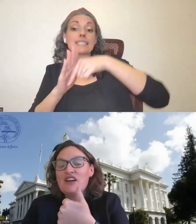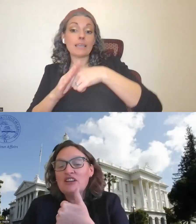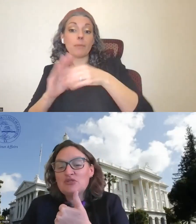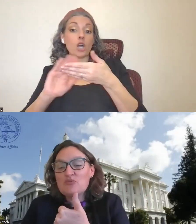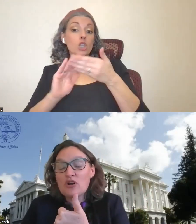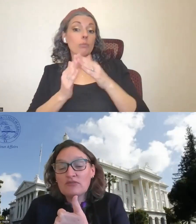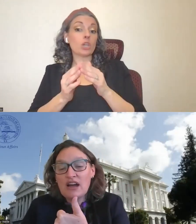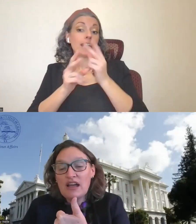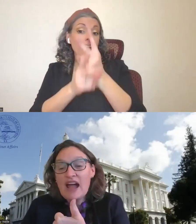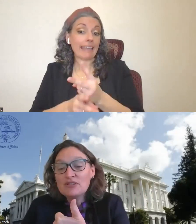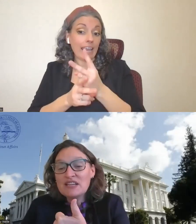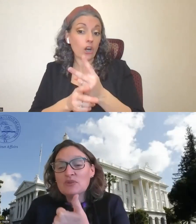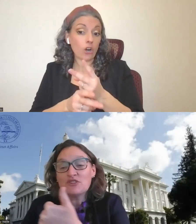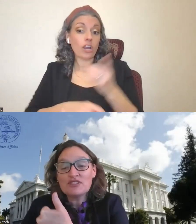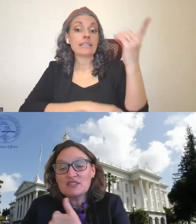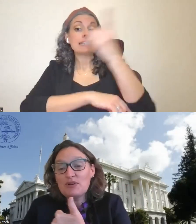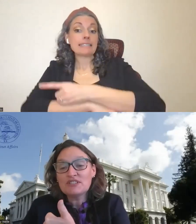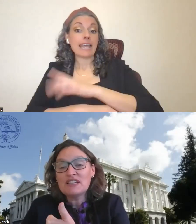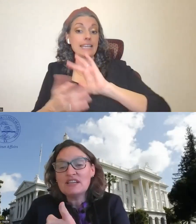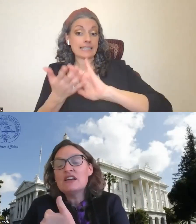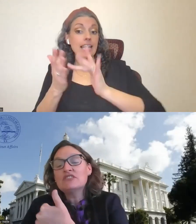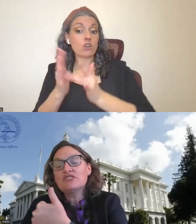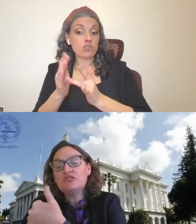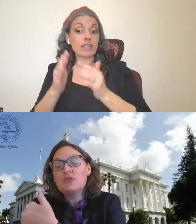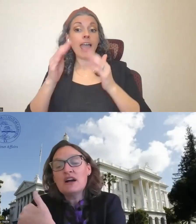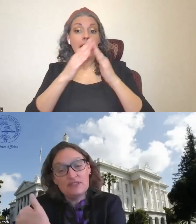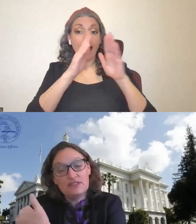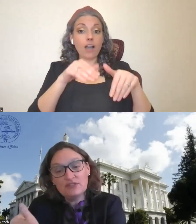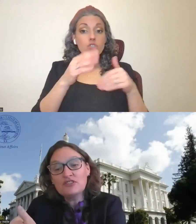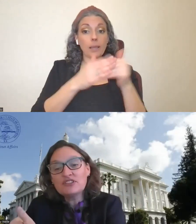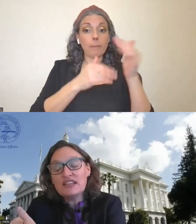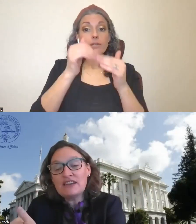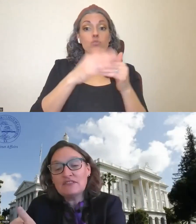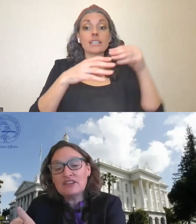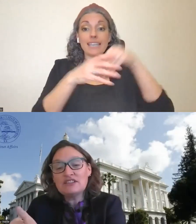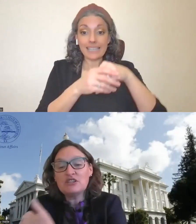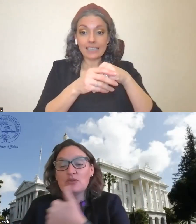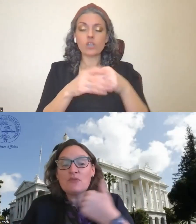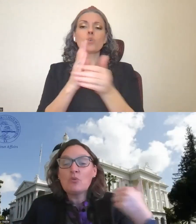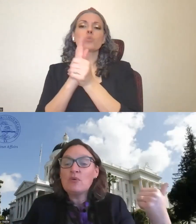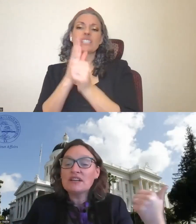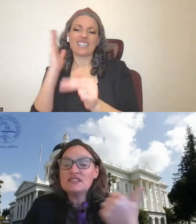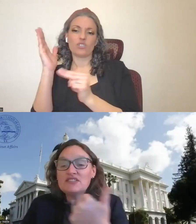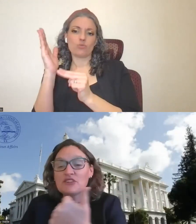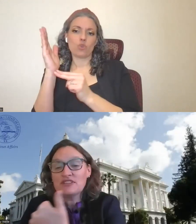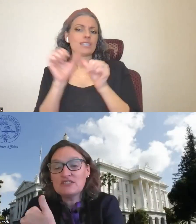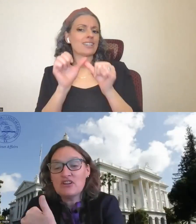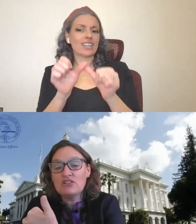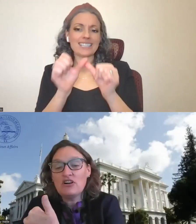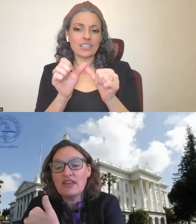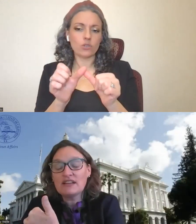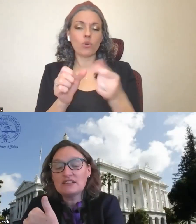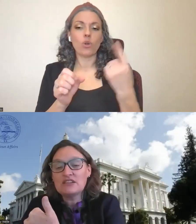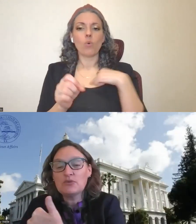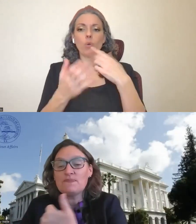centers, to more housing with services built in, to the skilled nursing end of the continuum. We want to see services all